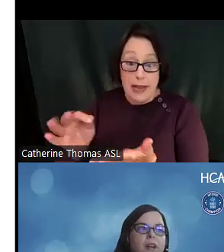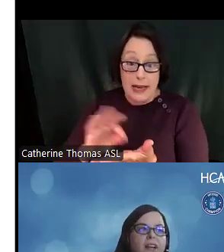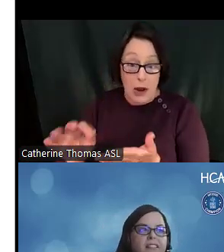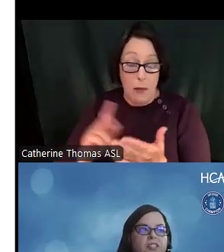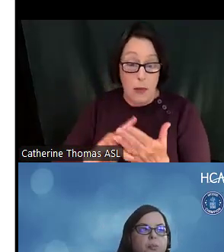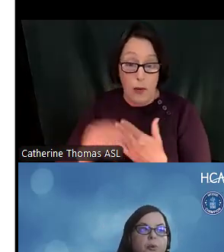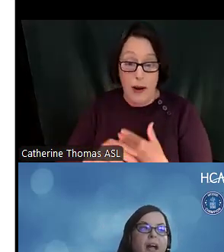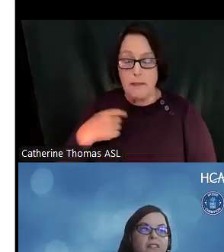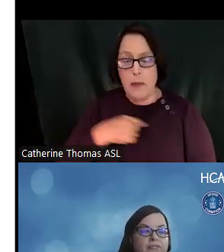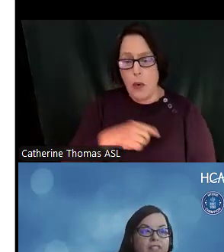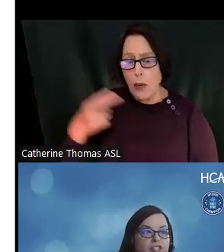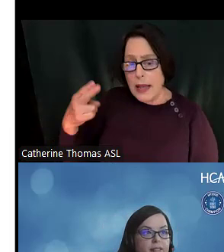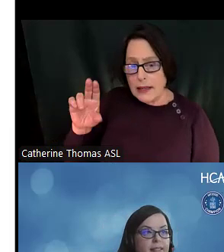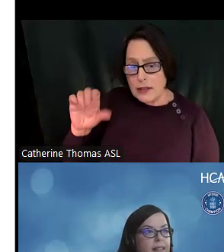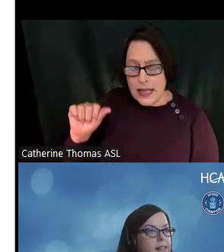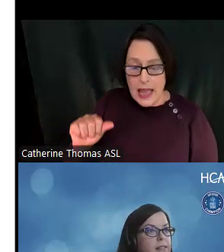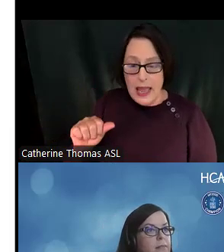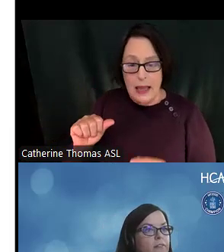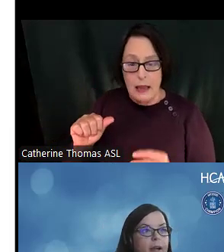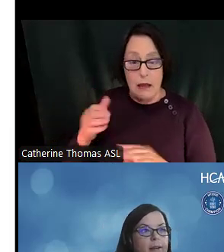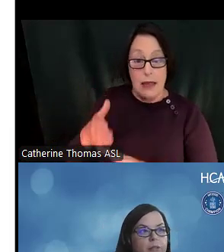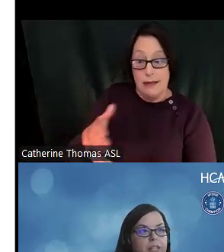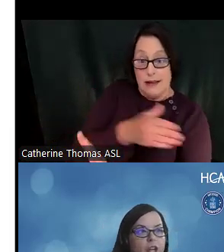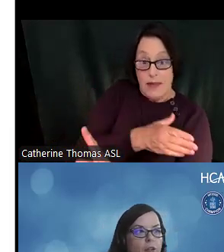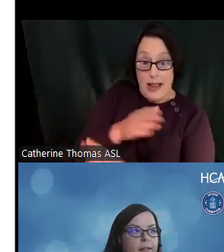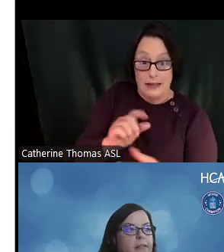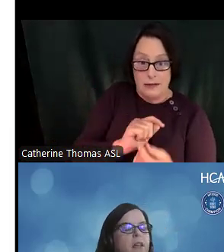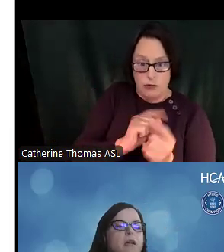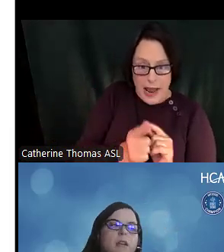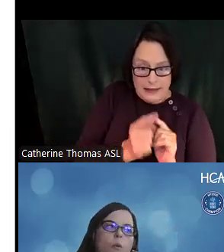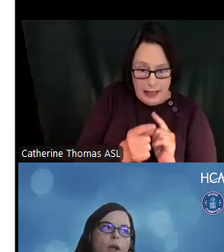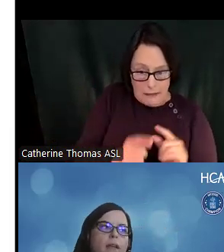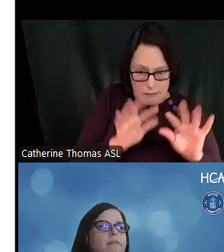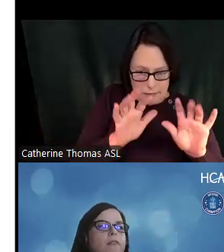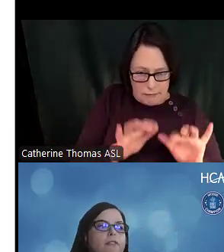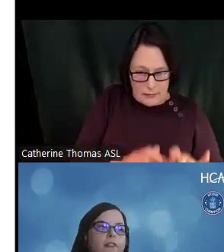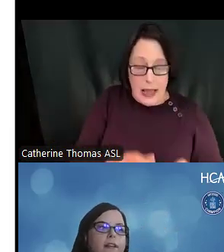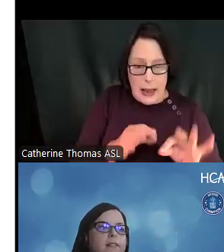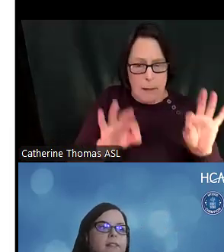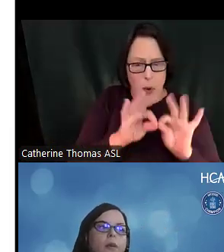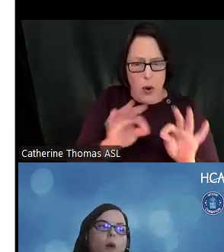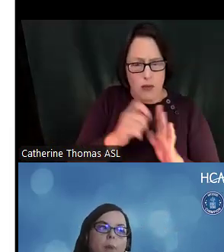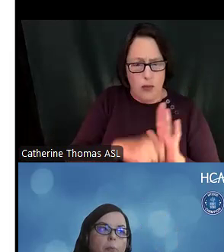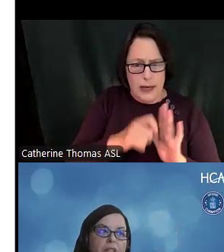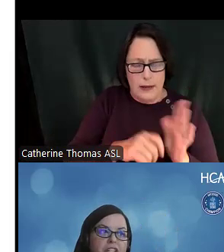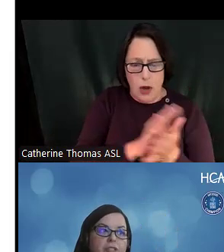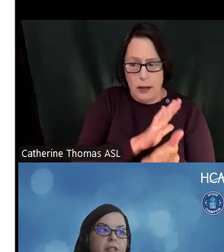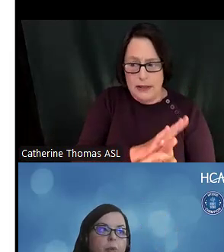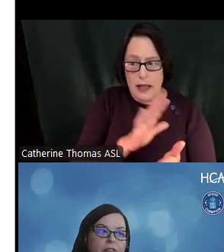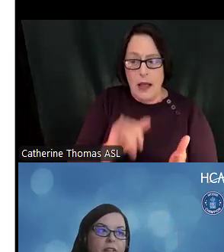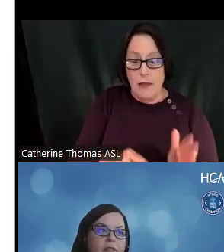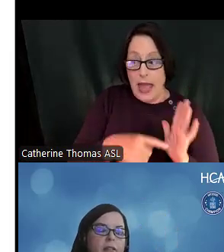authority practice to proactively translate these vital written documents in a way that reflects the statewide